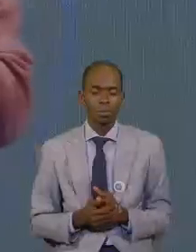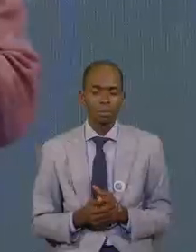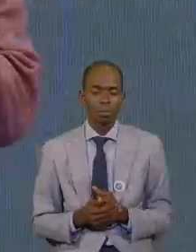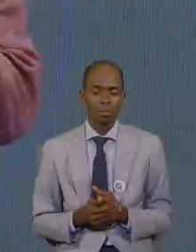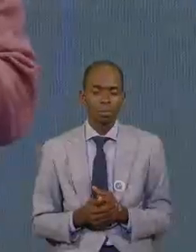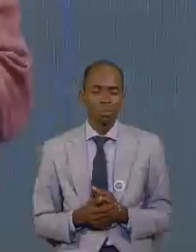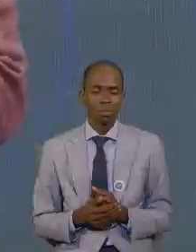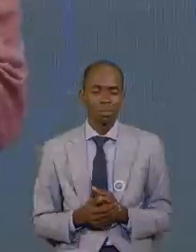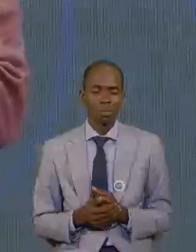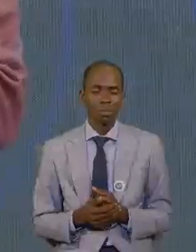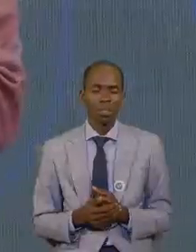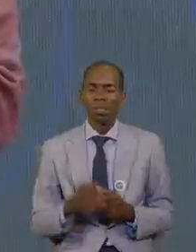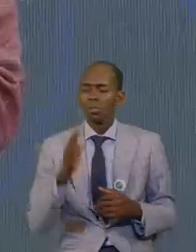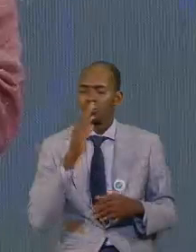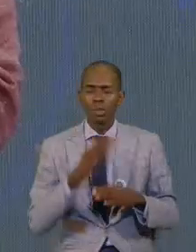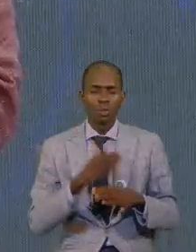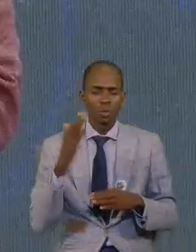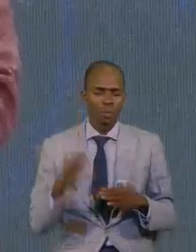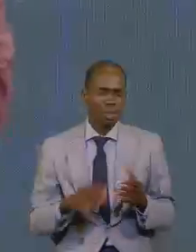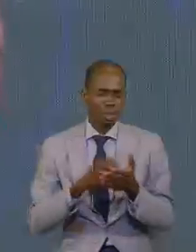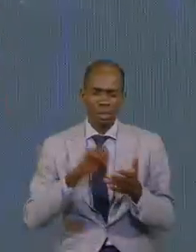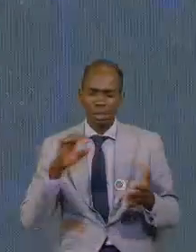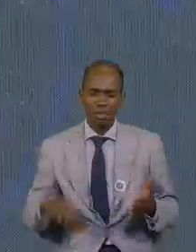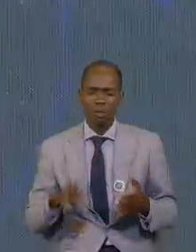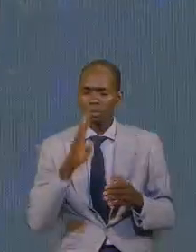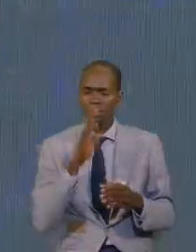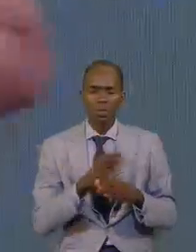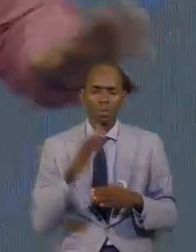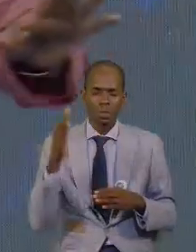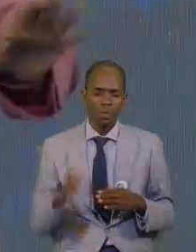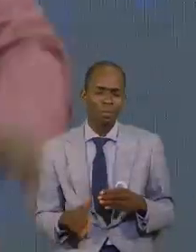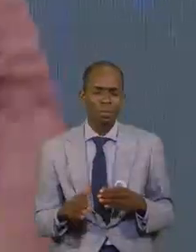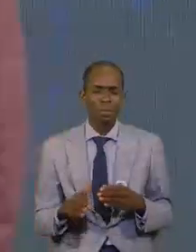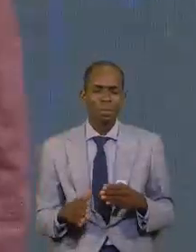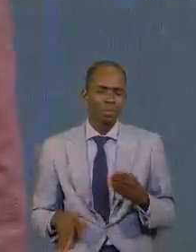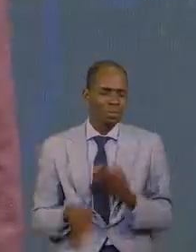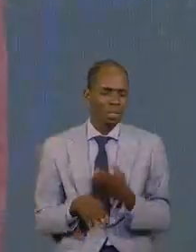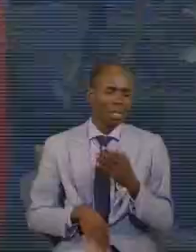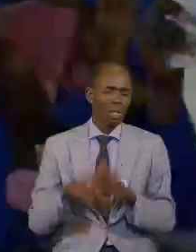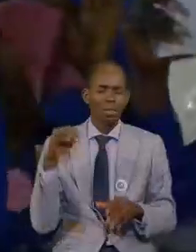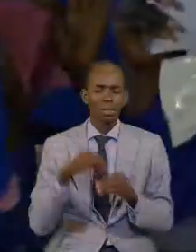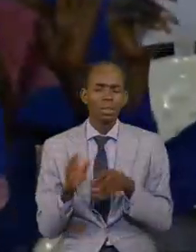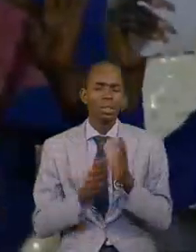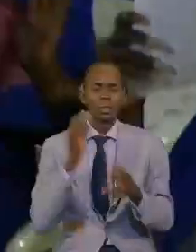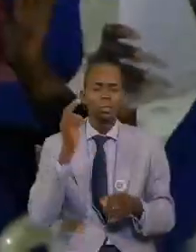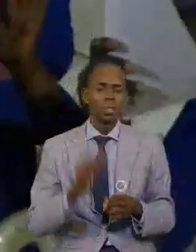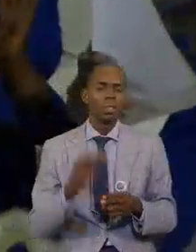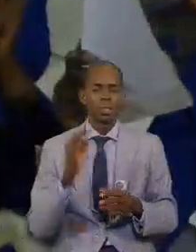be totally removed and be totally cast out in Jesus'